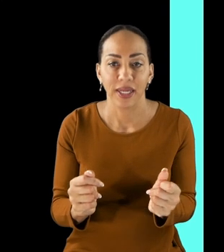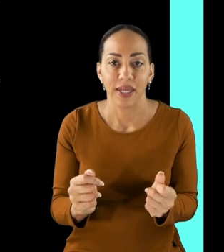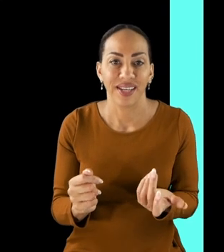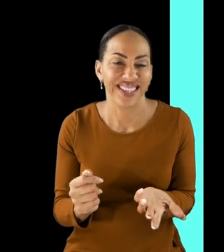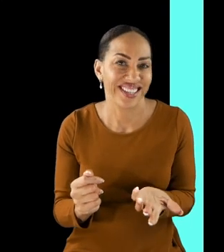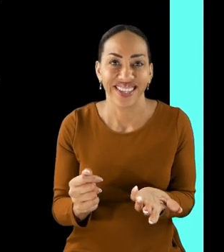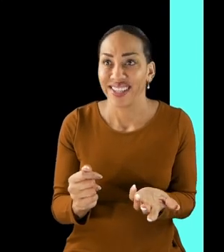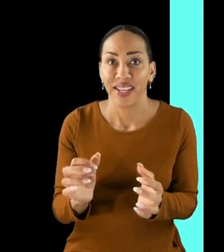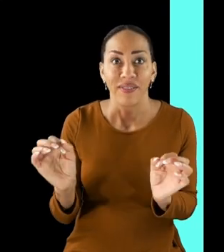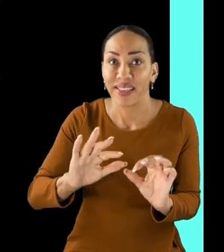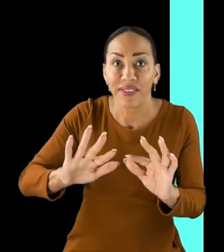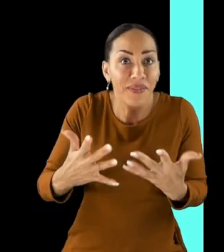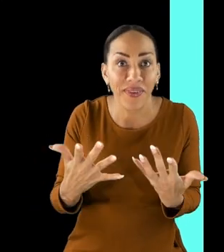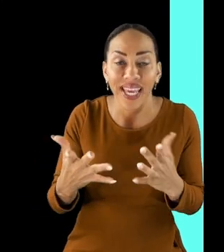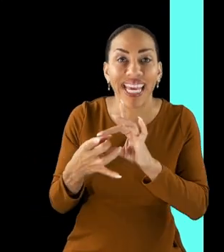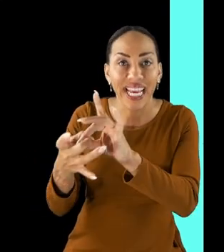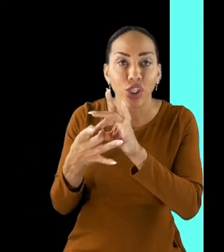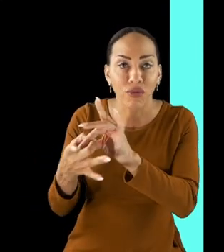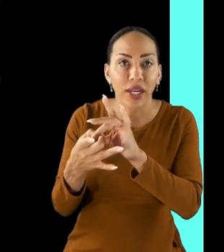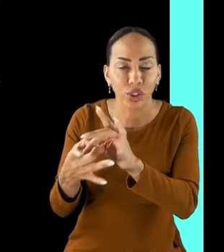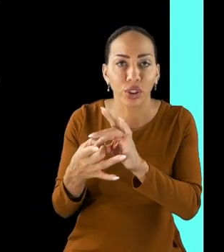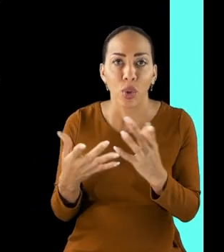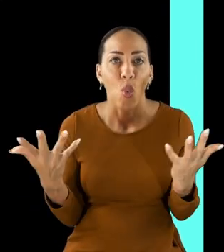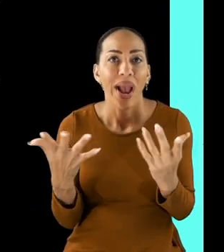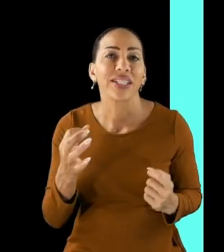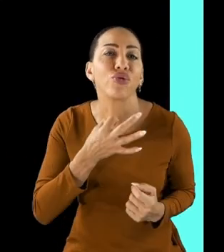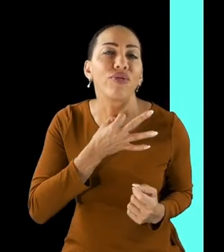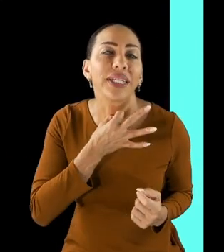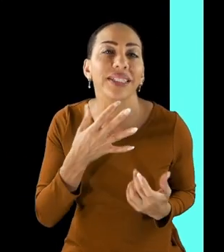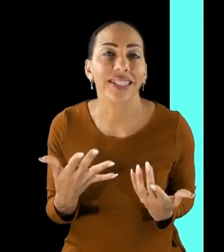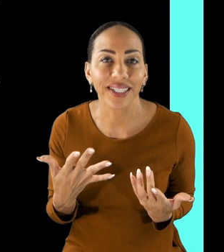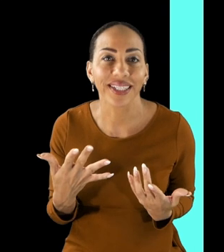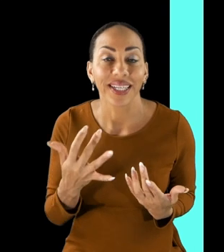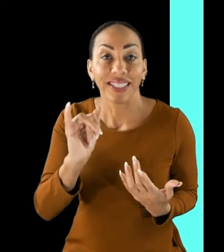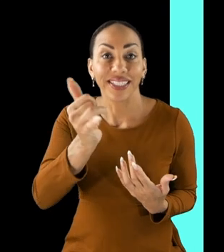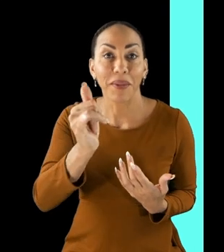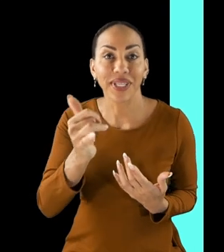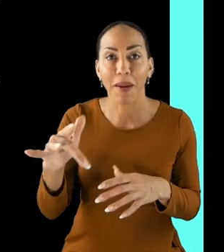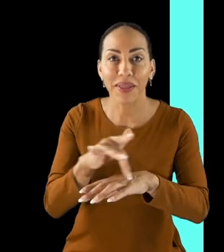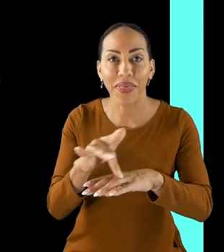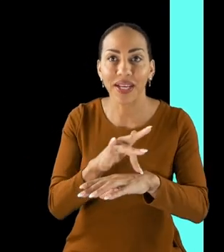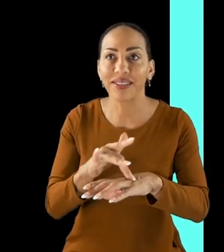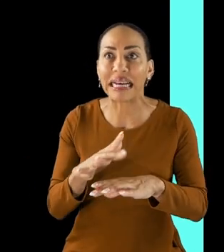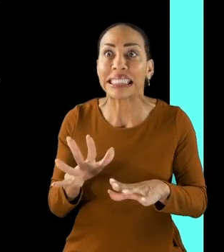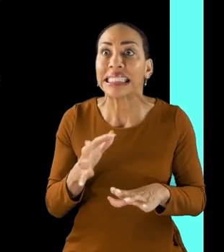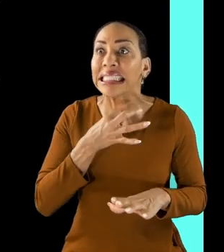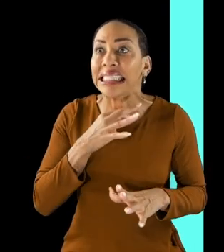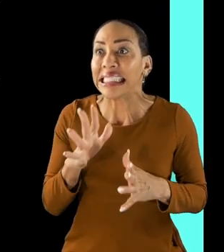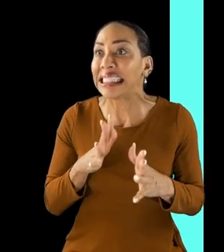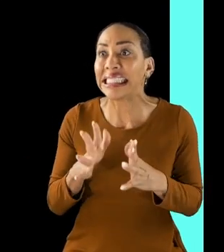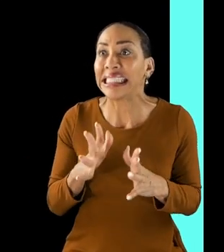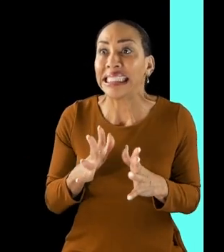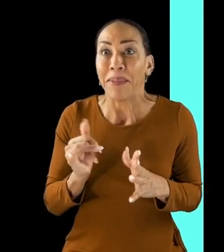sense of risk that you have in theatre? Because in theatre, the performer's on the precipice where something could go wrong, and you have to believe that it